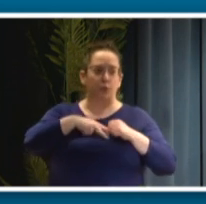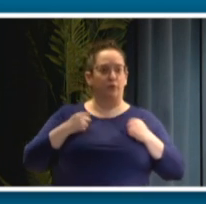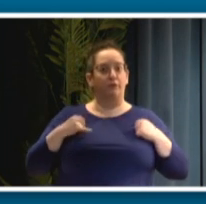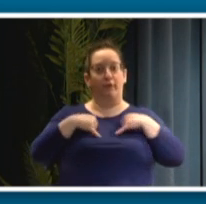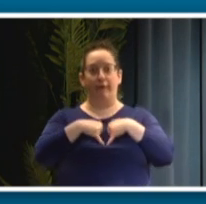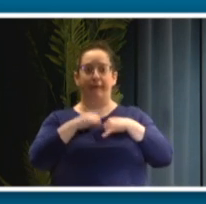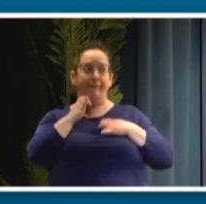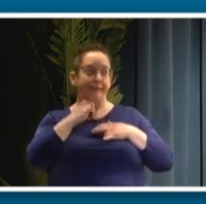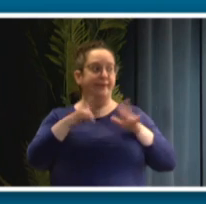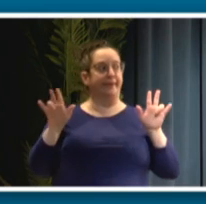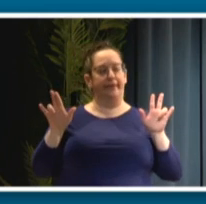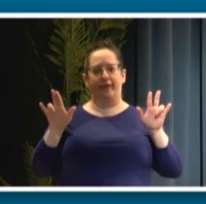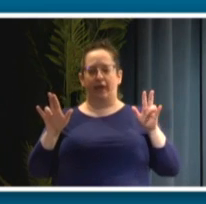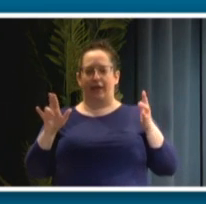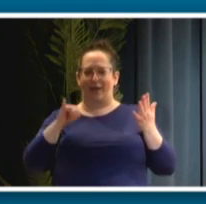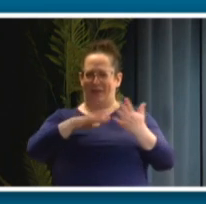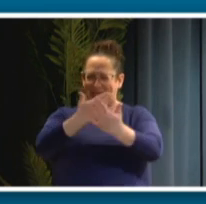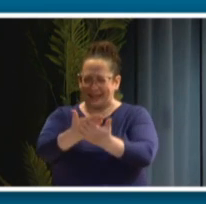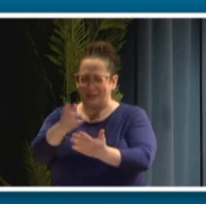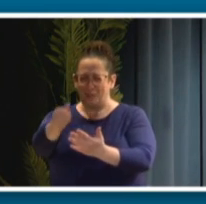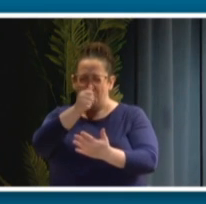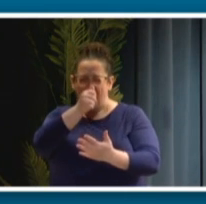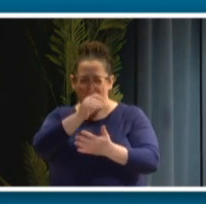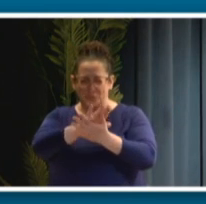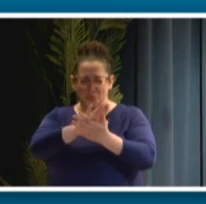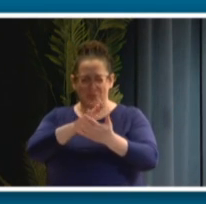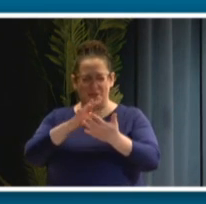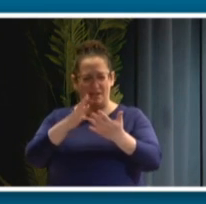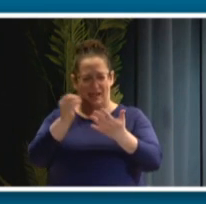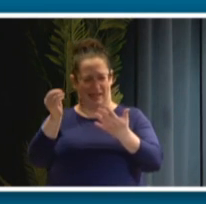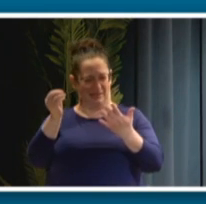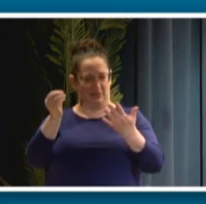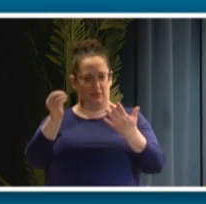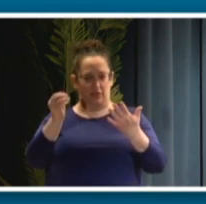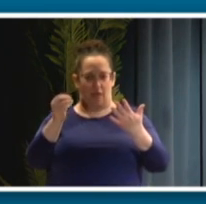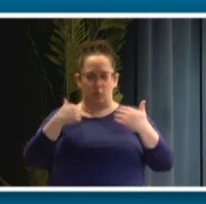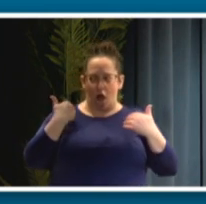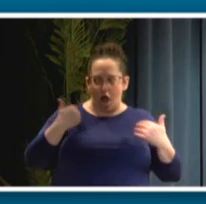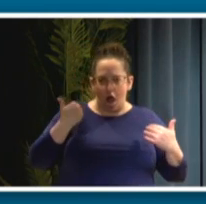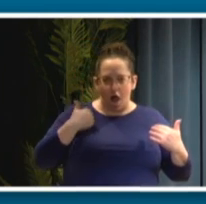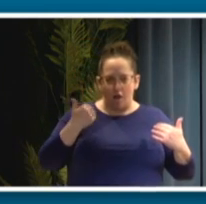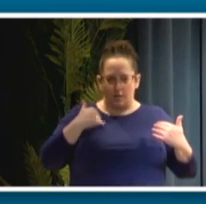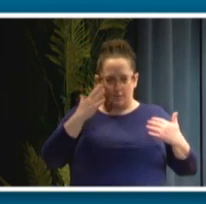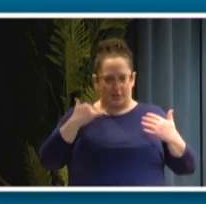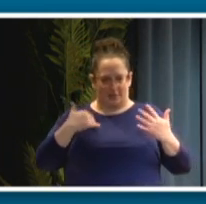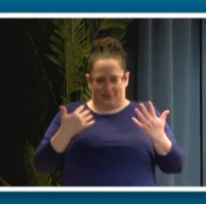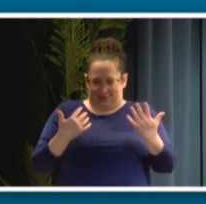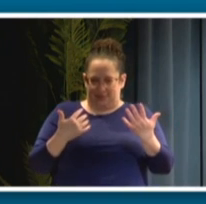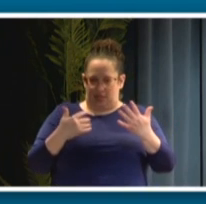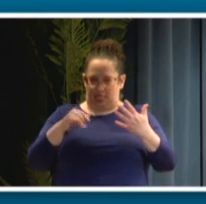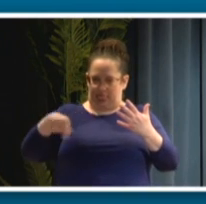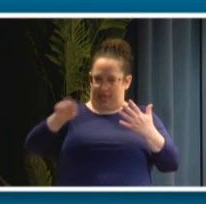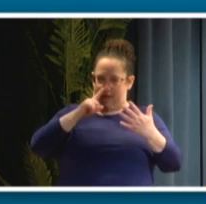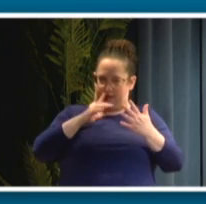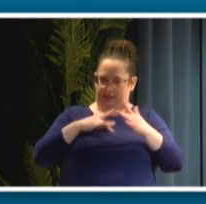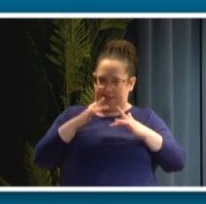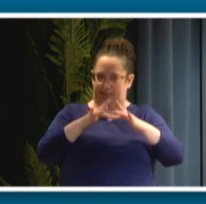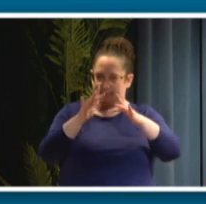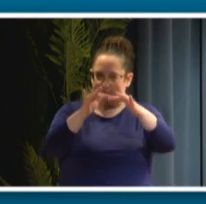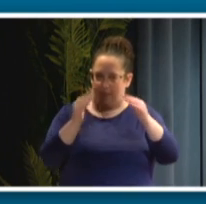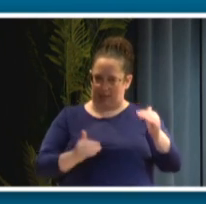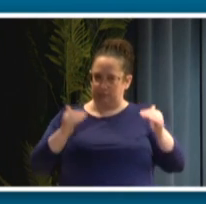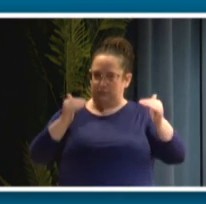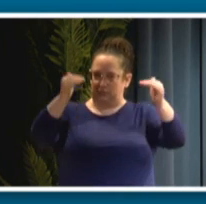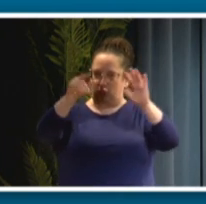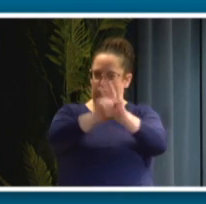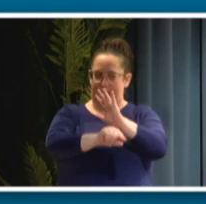private school, and I'm 2 years younger than everybody, And so, like, I'm dealing with all of these things. I'm away from my